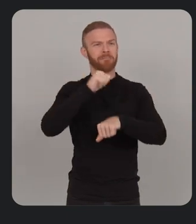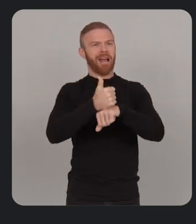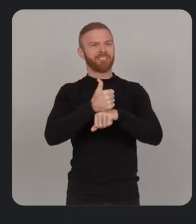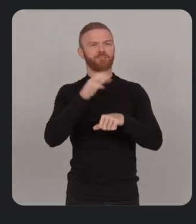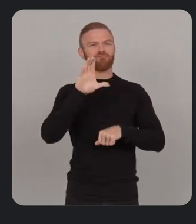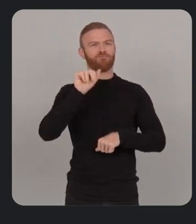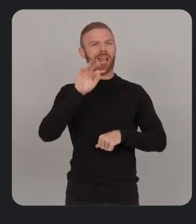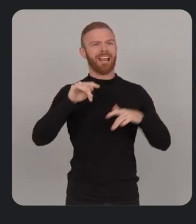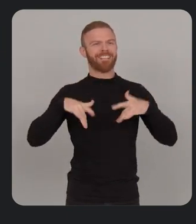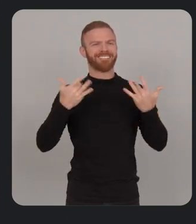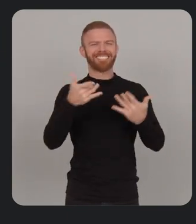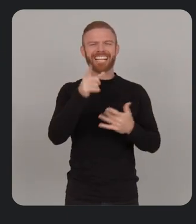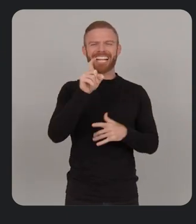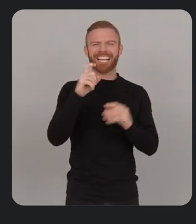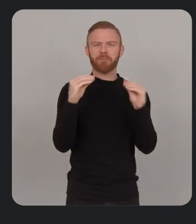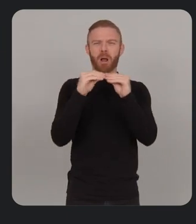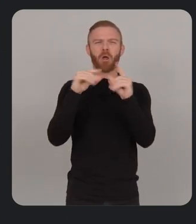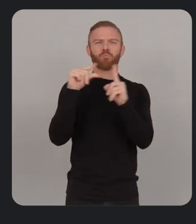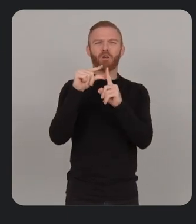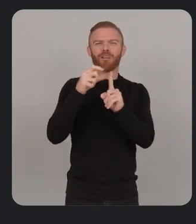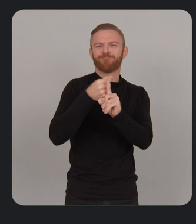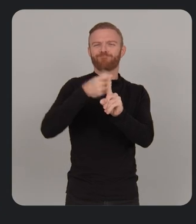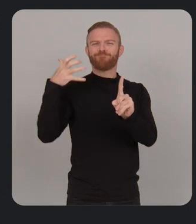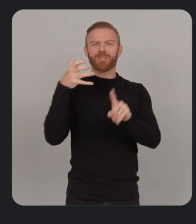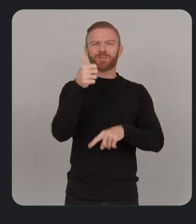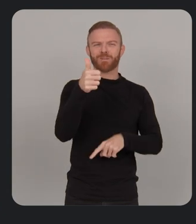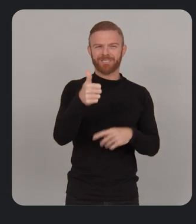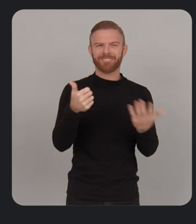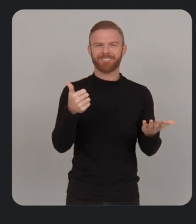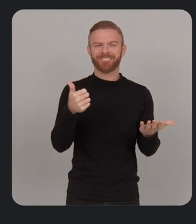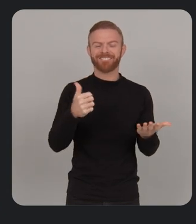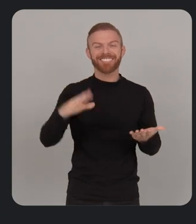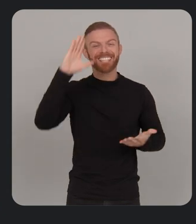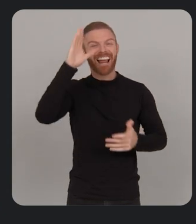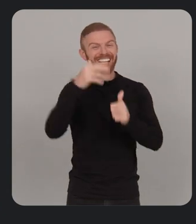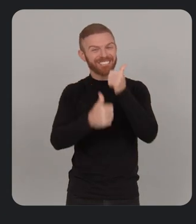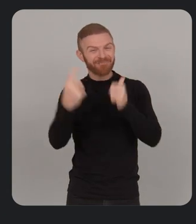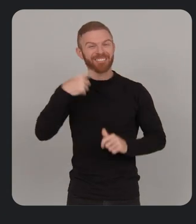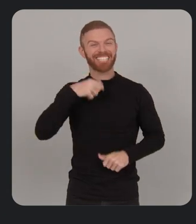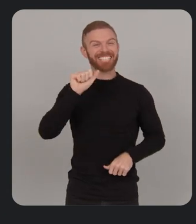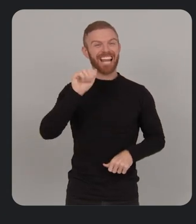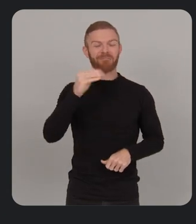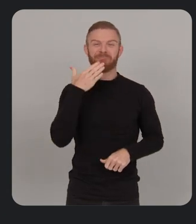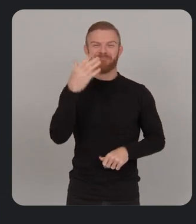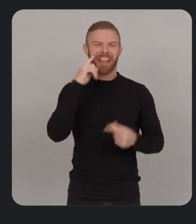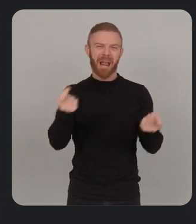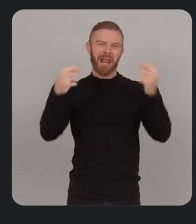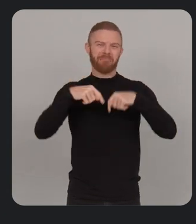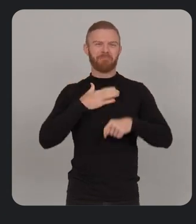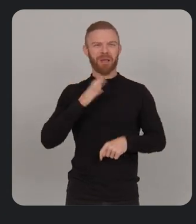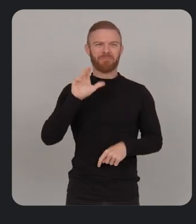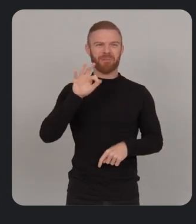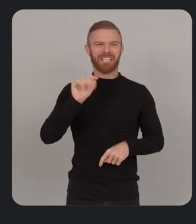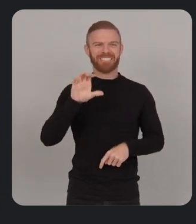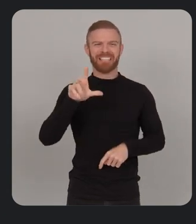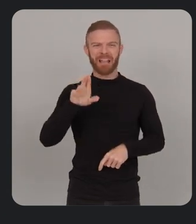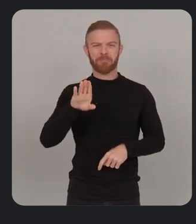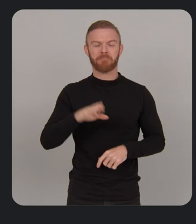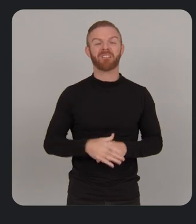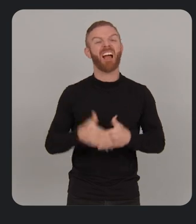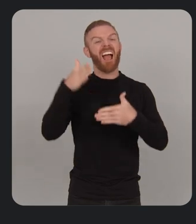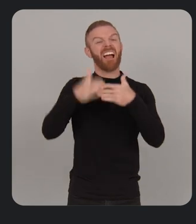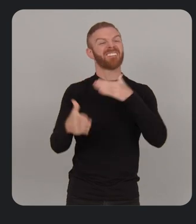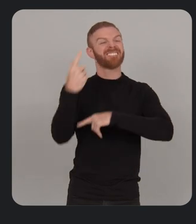you might need a few extra words to explain yourself. Hi everyone, I'm Sam, thank you for coming to Craft Club! At the end of the day,